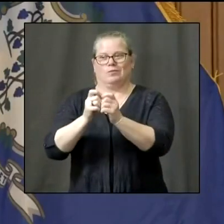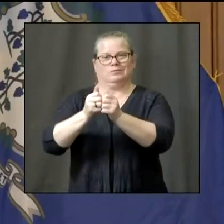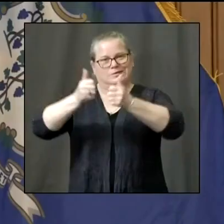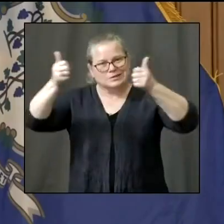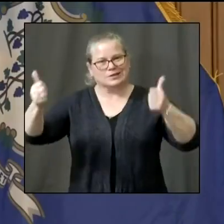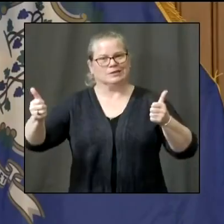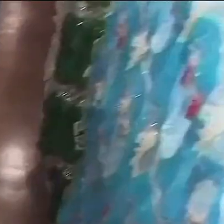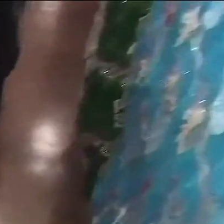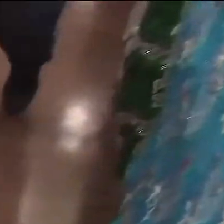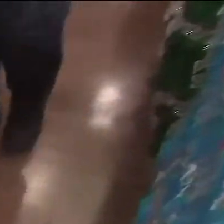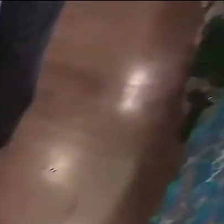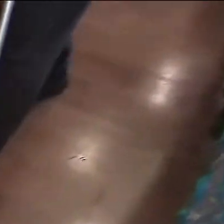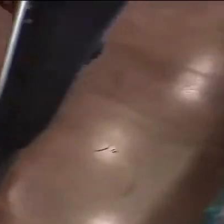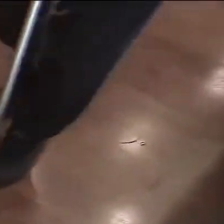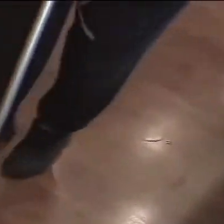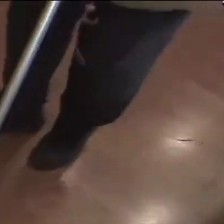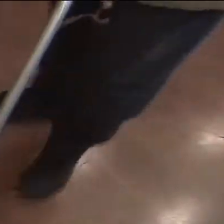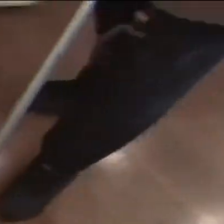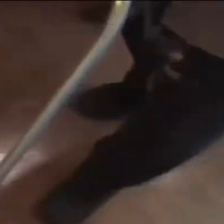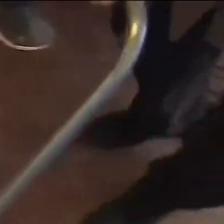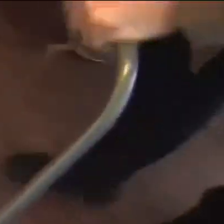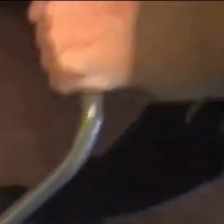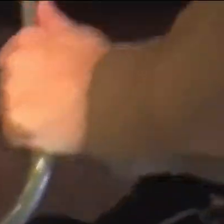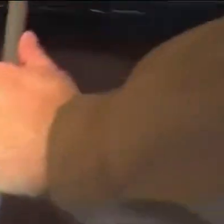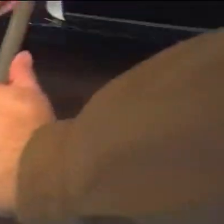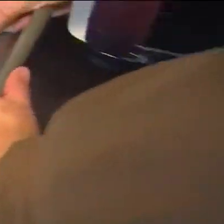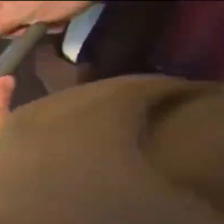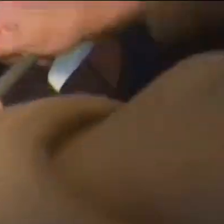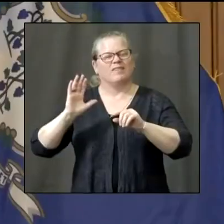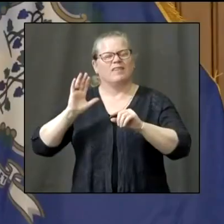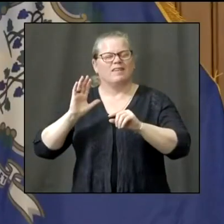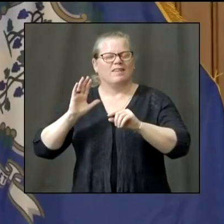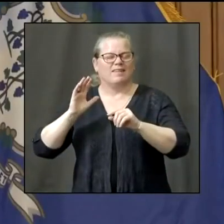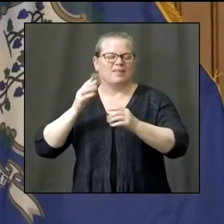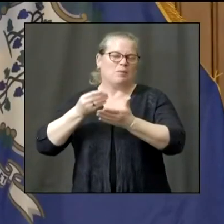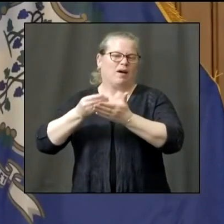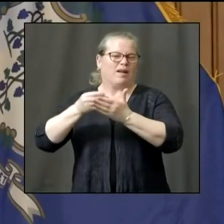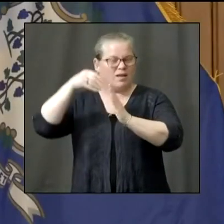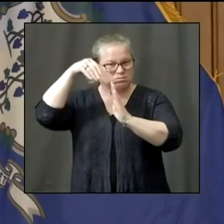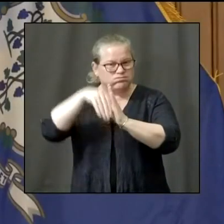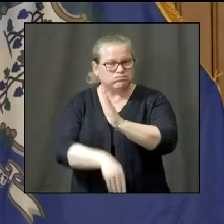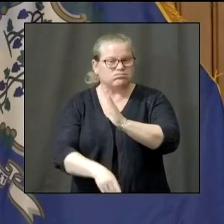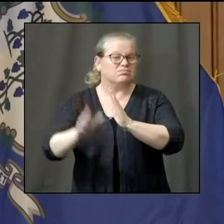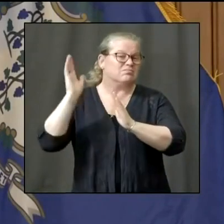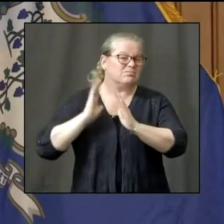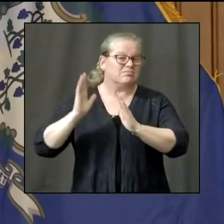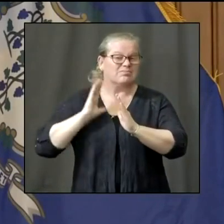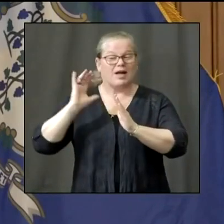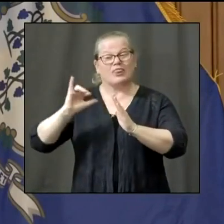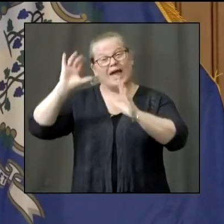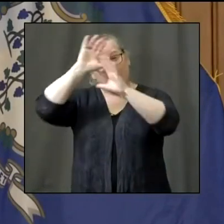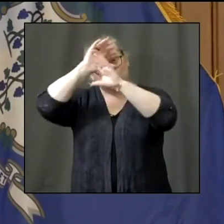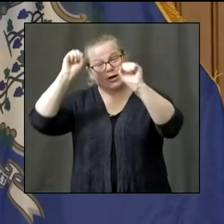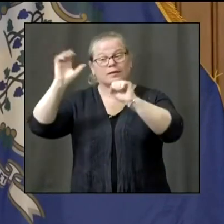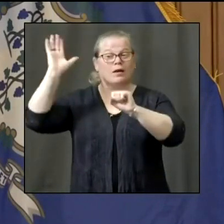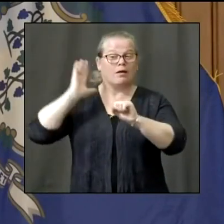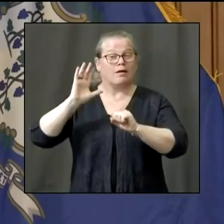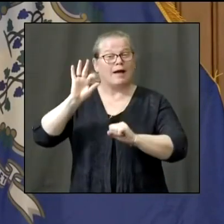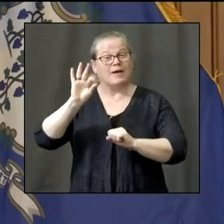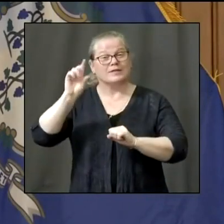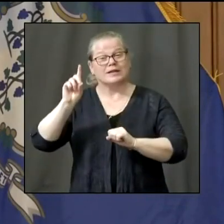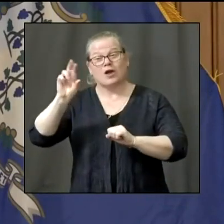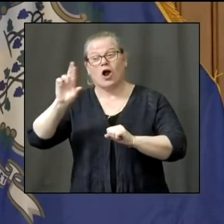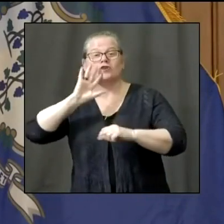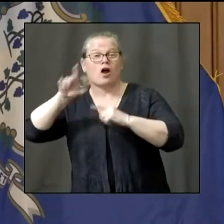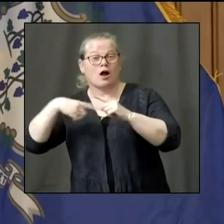no time for happy days or here again. We're not going to let that happen here. We're going to focus like a laser beam on making sure